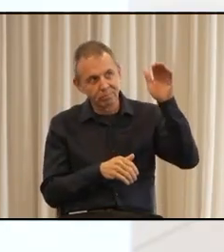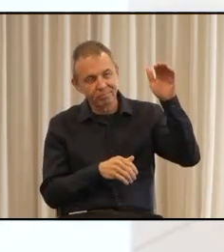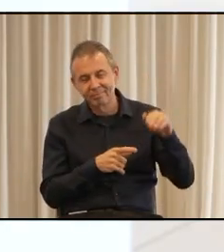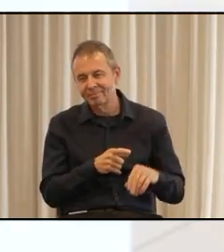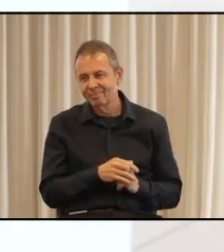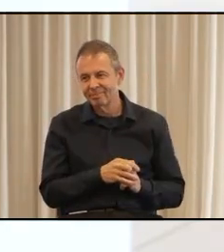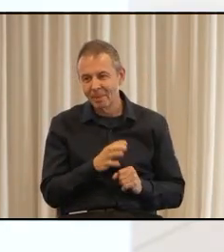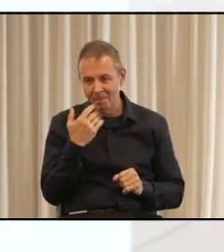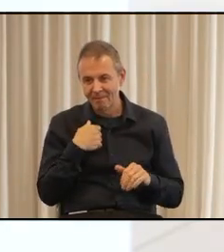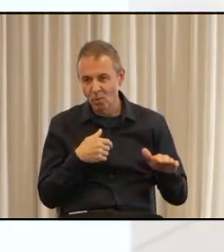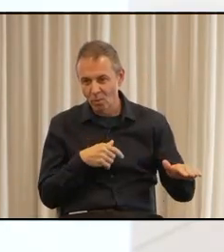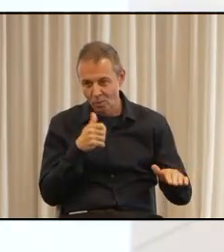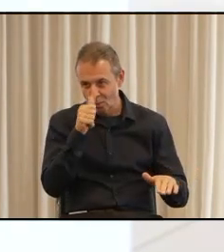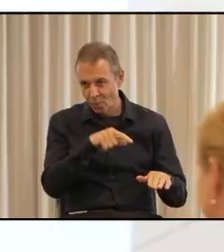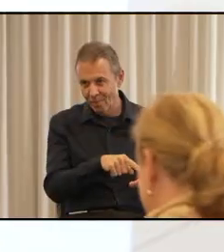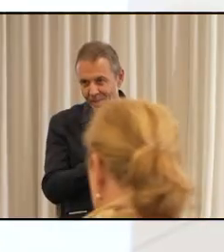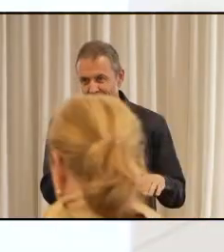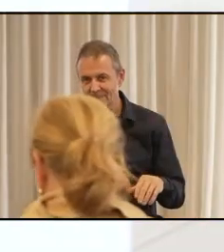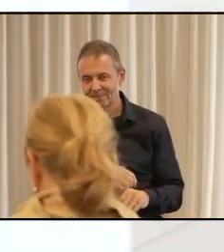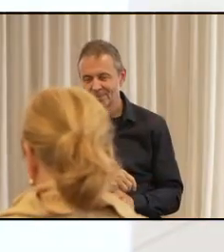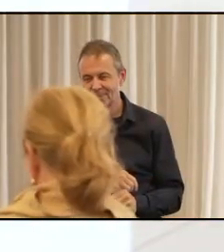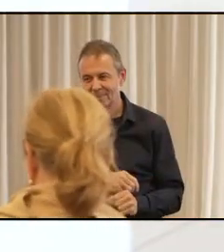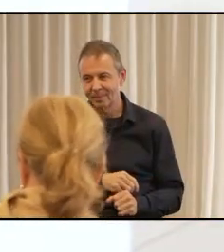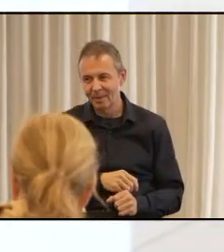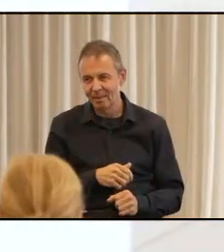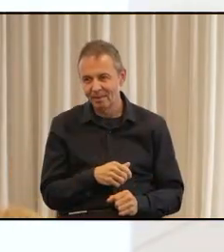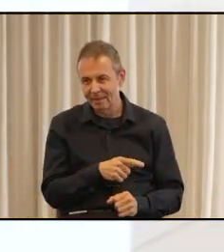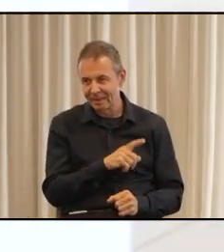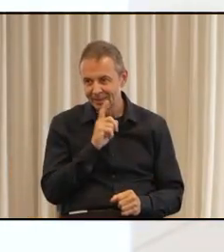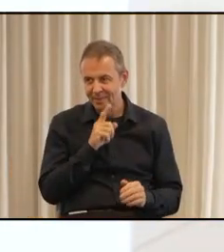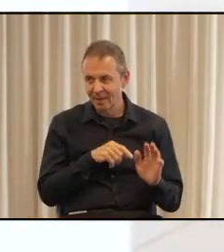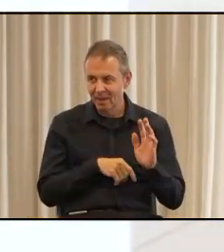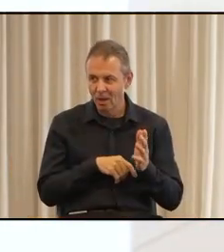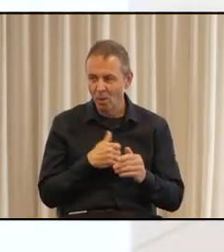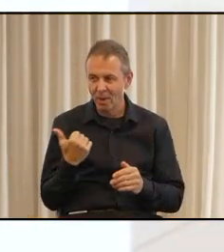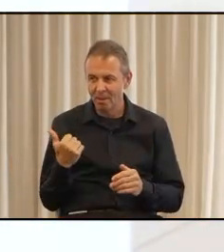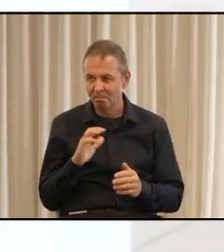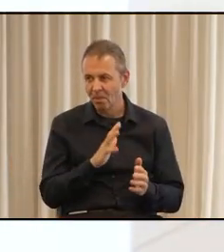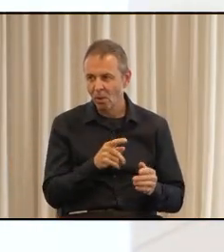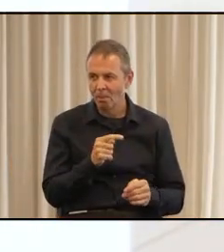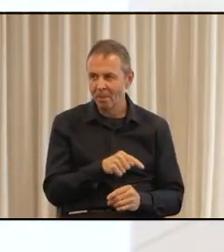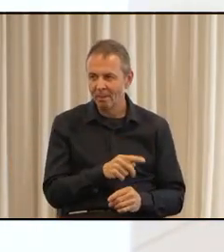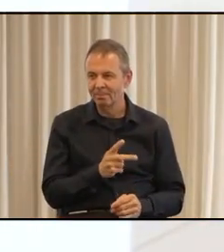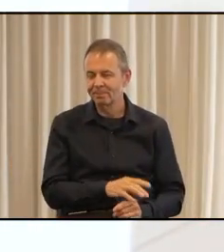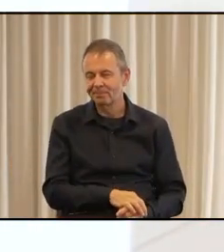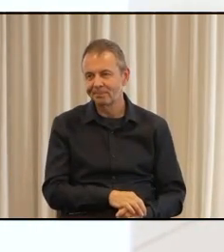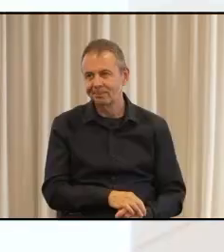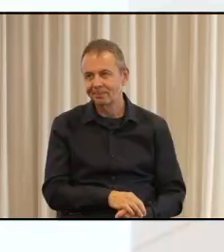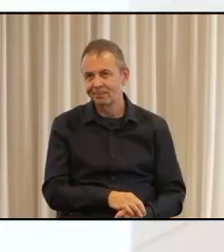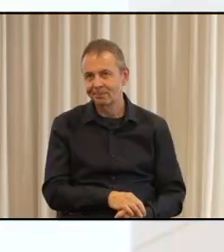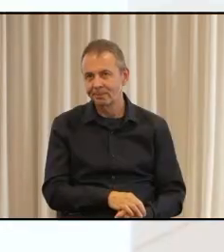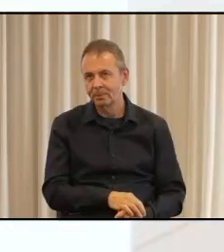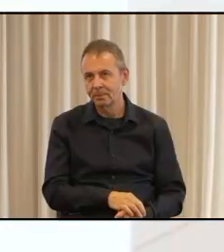adults, and I used to know them when they were quite young. And they say hello to him, and he says hello to them. And